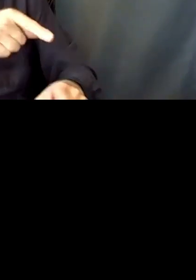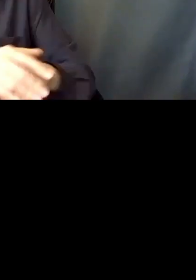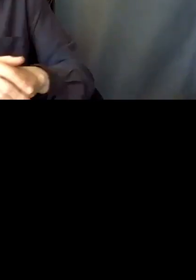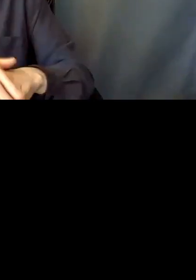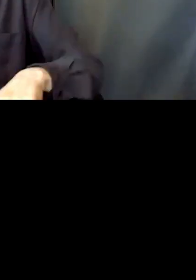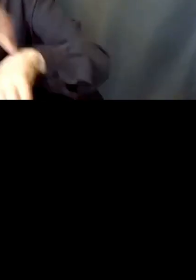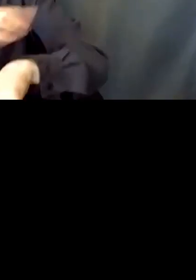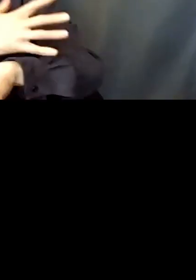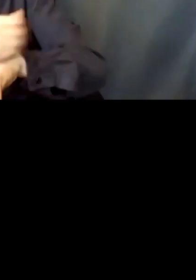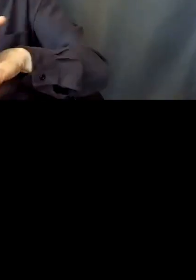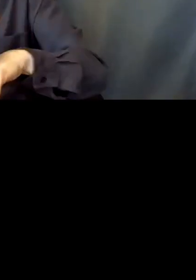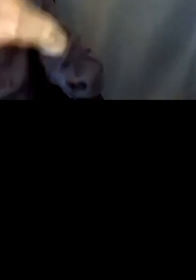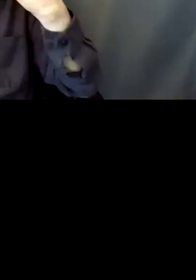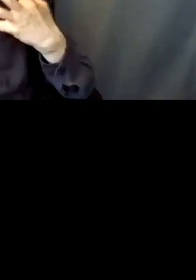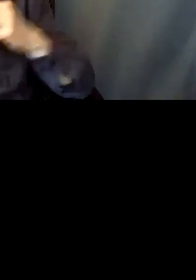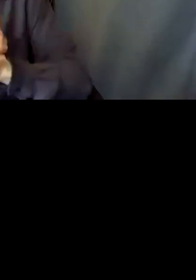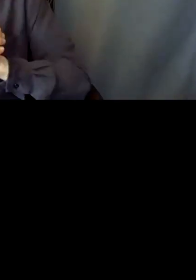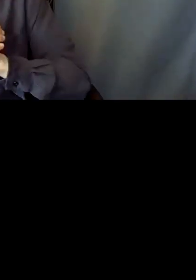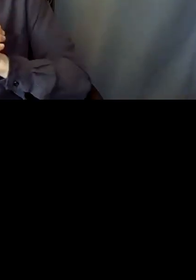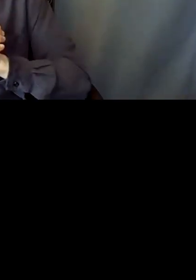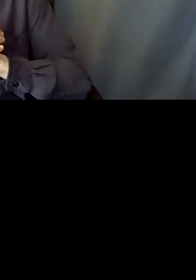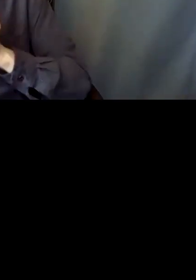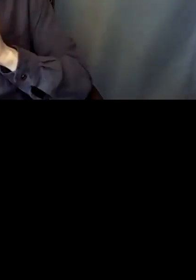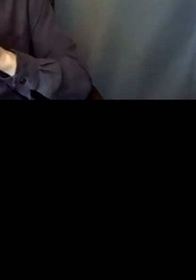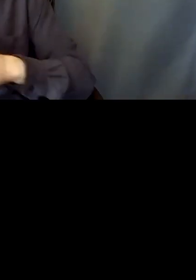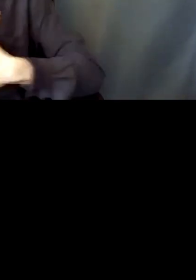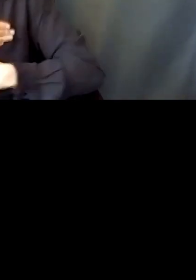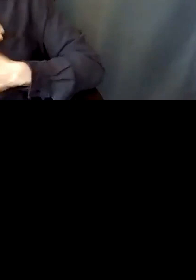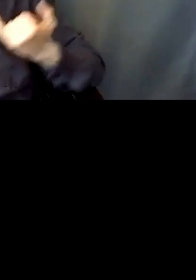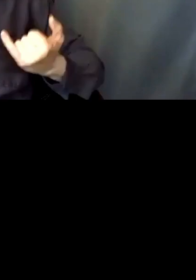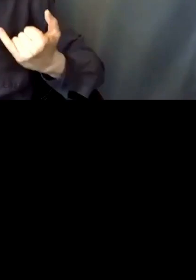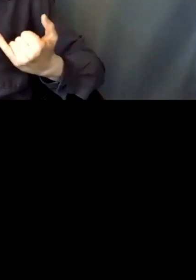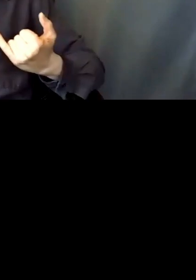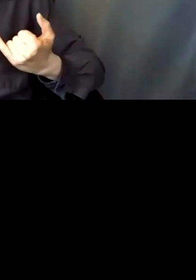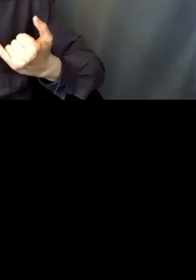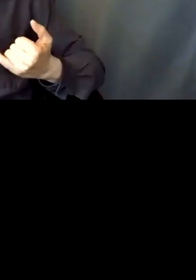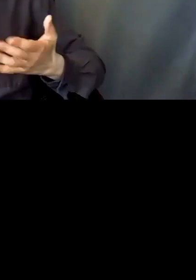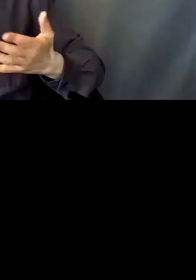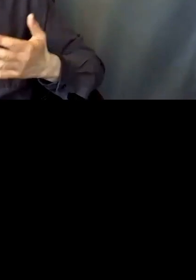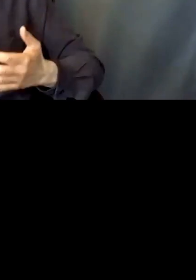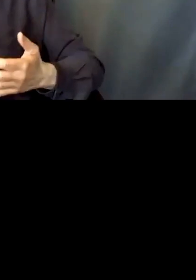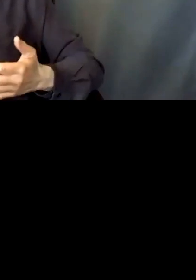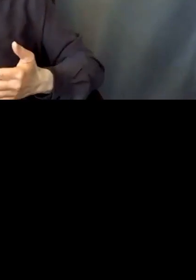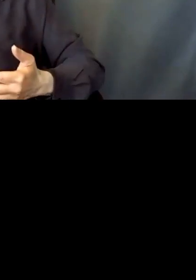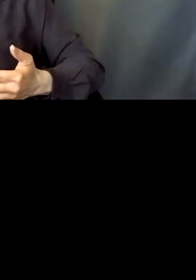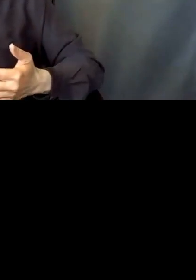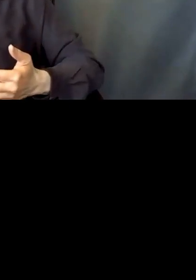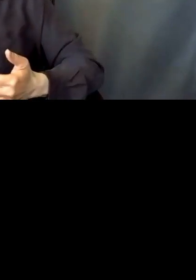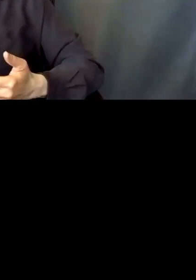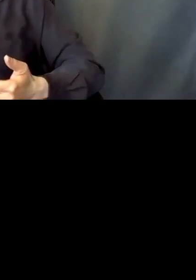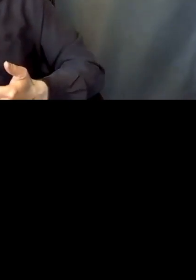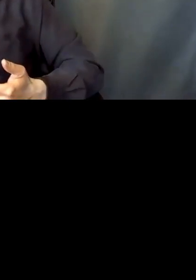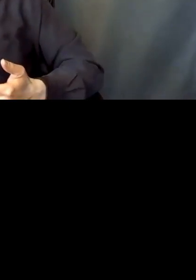unfortunately. I do want to say, if you enjoyed today, on May 24th, we will be bringing you